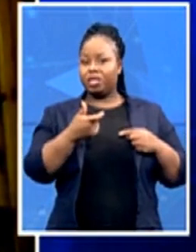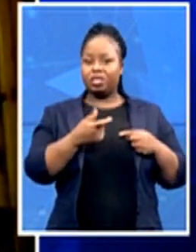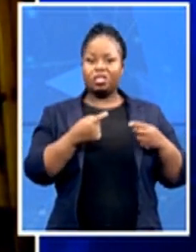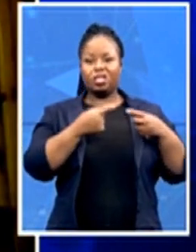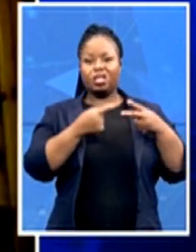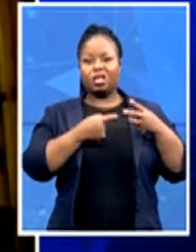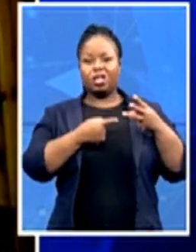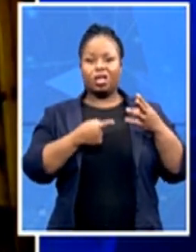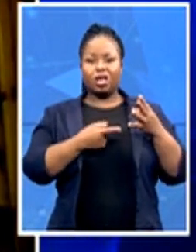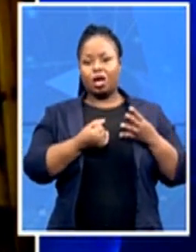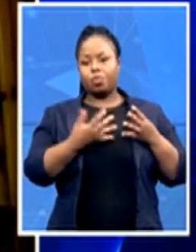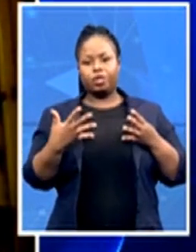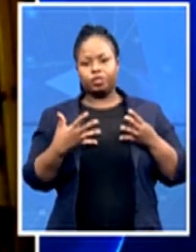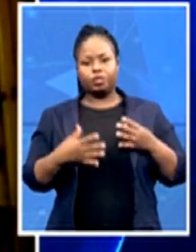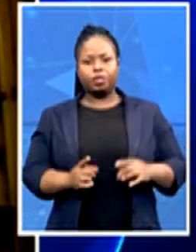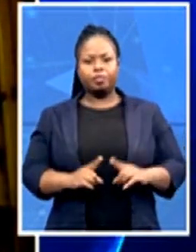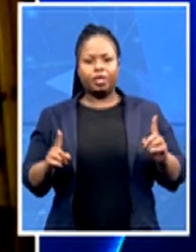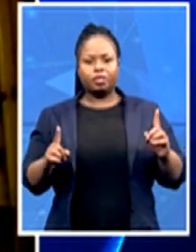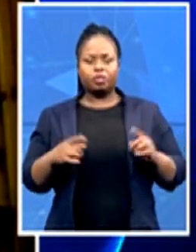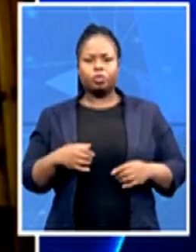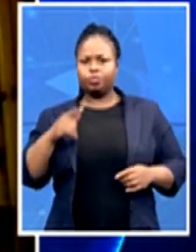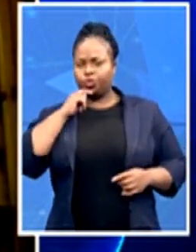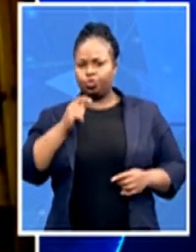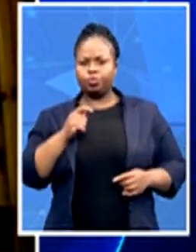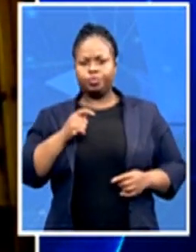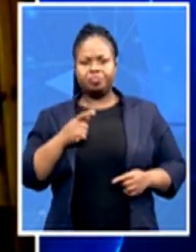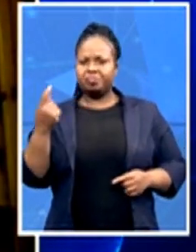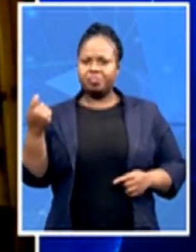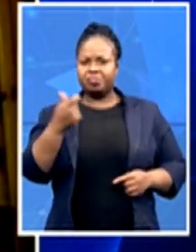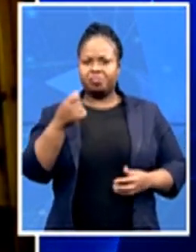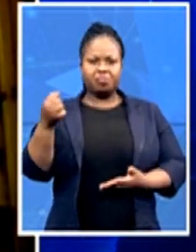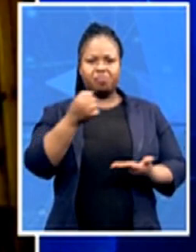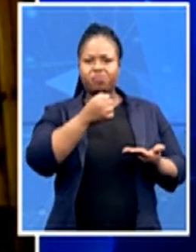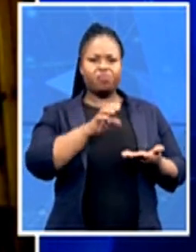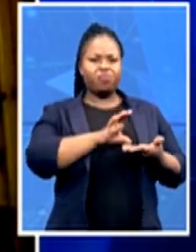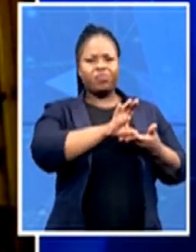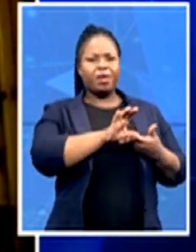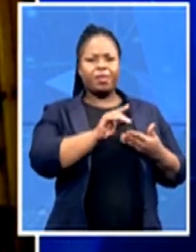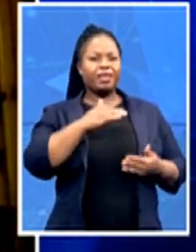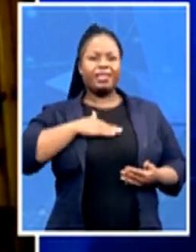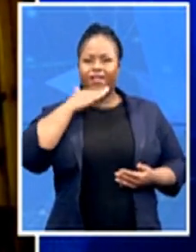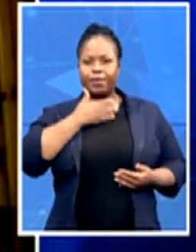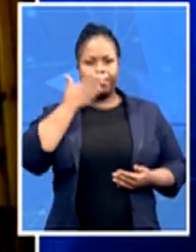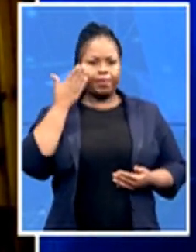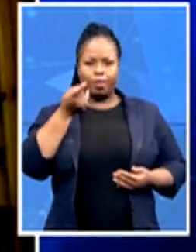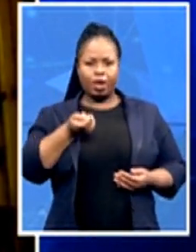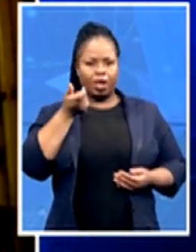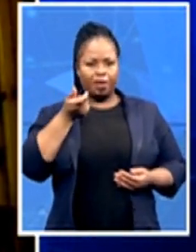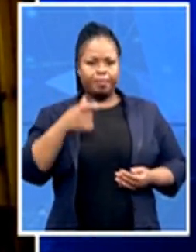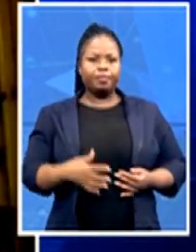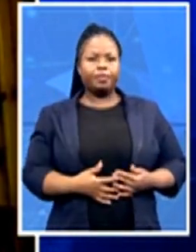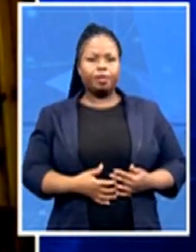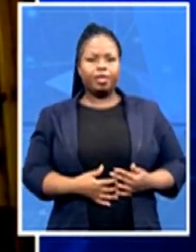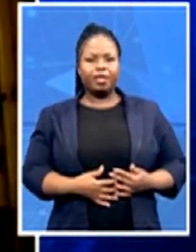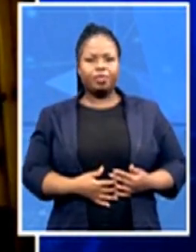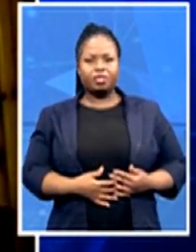break down, you realize that the compensation is far from being efficient and enough. The state always announces that they have